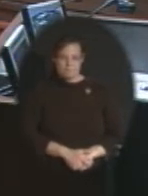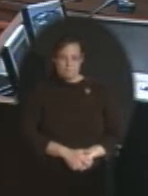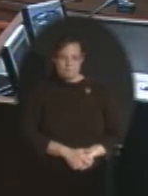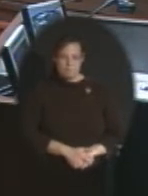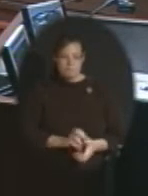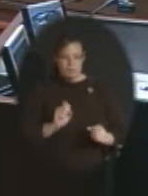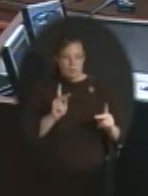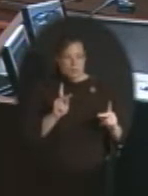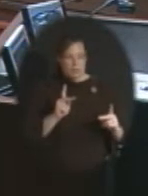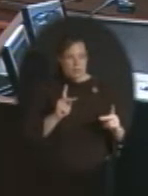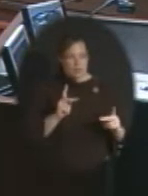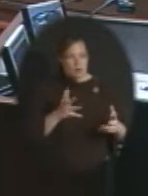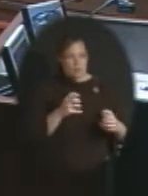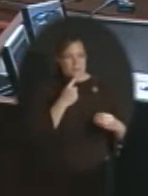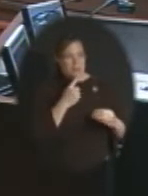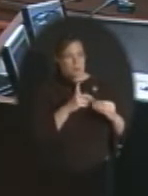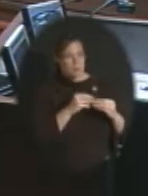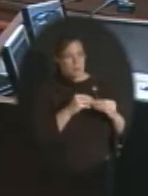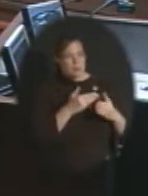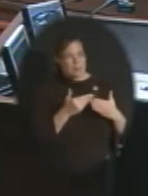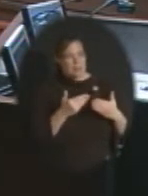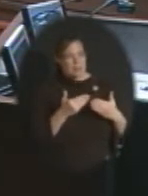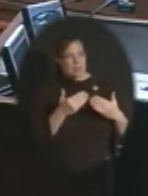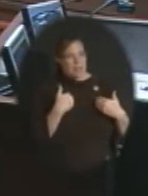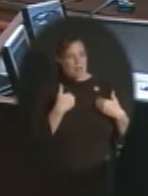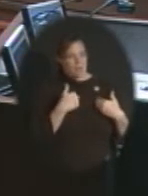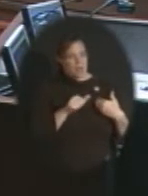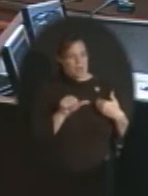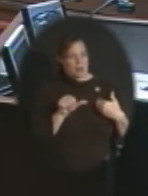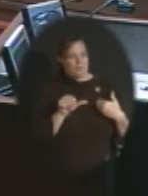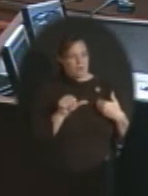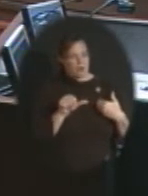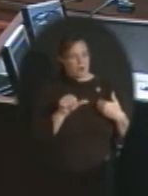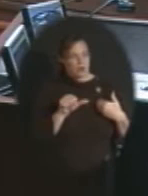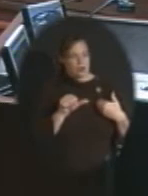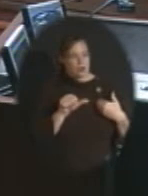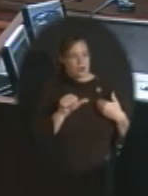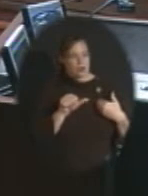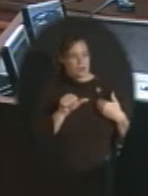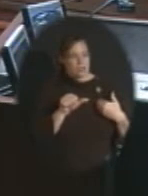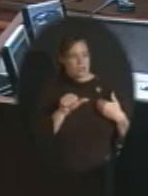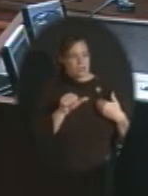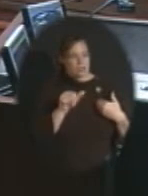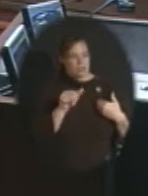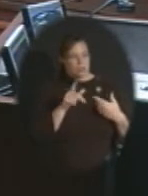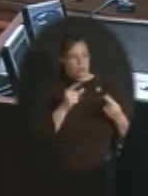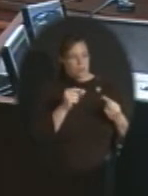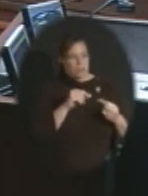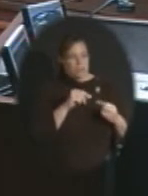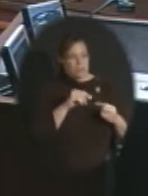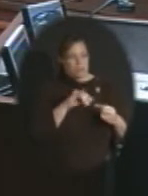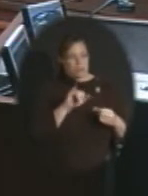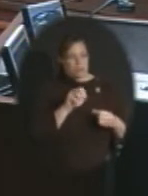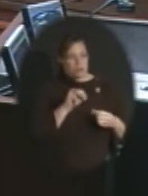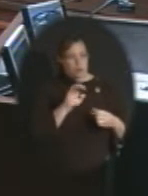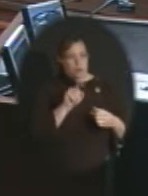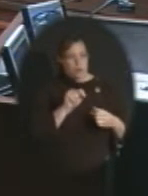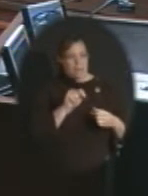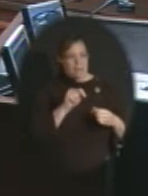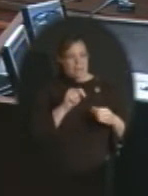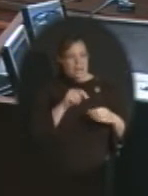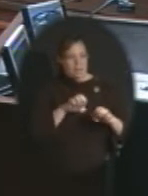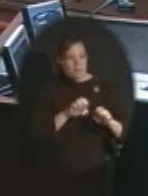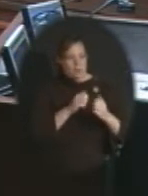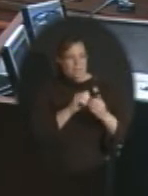All right. I'd like to say one more thing. Have we ever entertained doing like joint efforts with the city